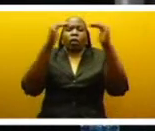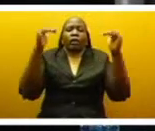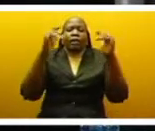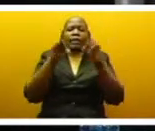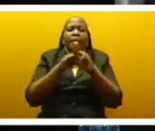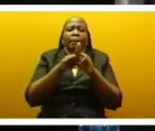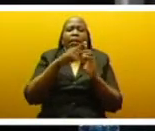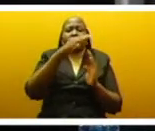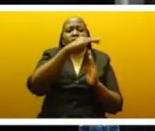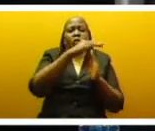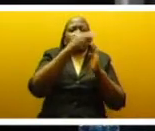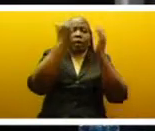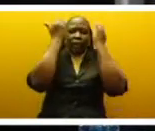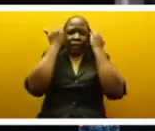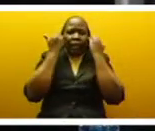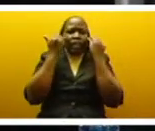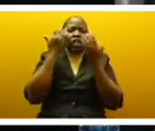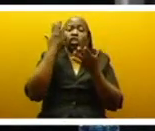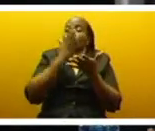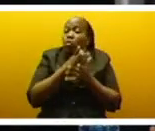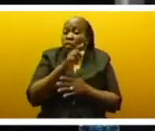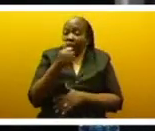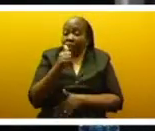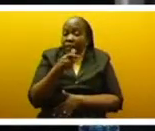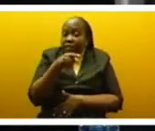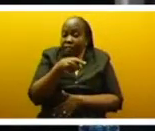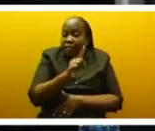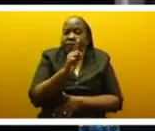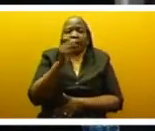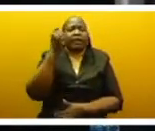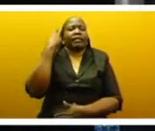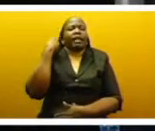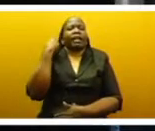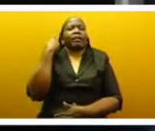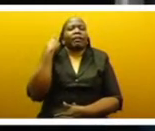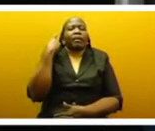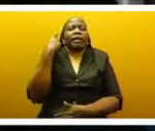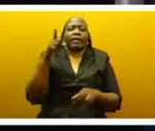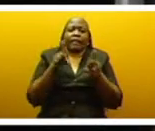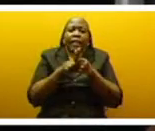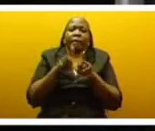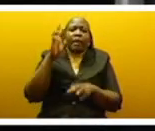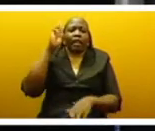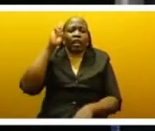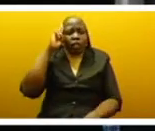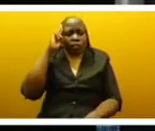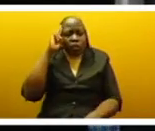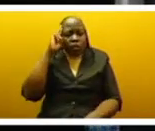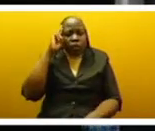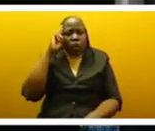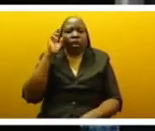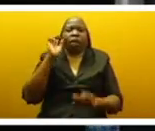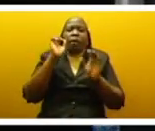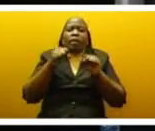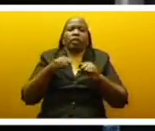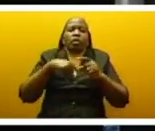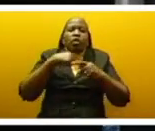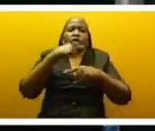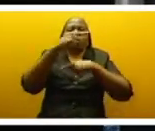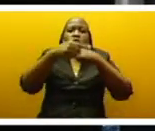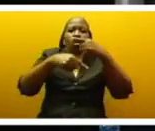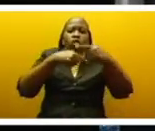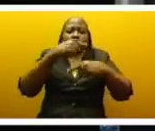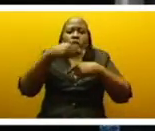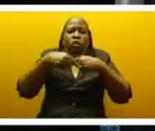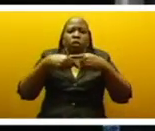unlikely he did not understand what Maina Kiai had told him. And the only reason he would then have proceeded in the